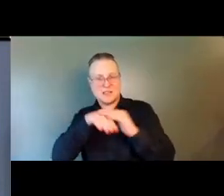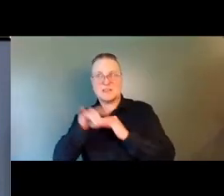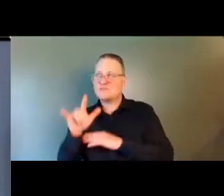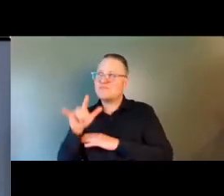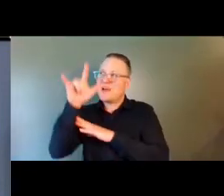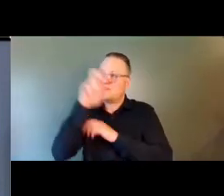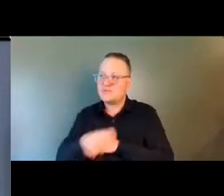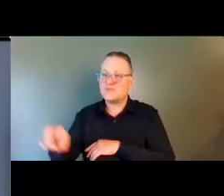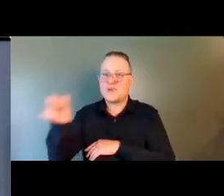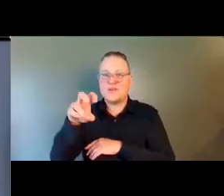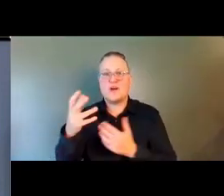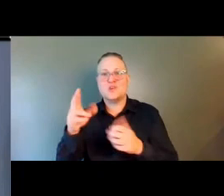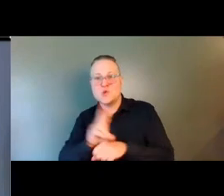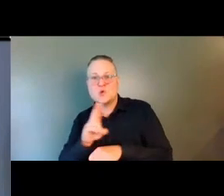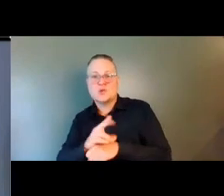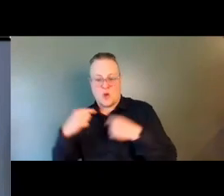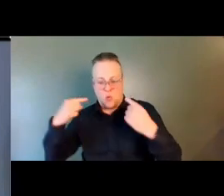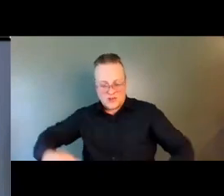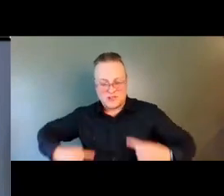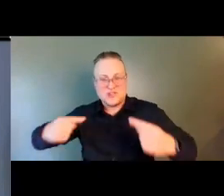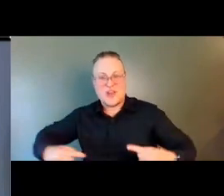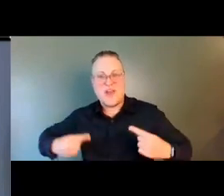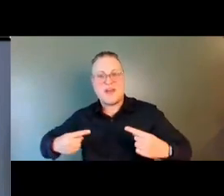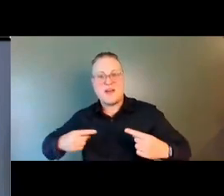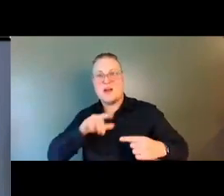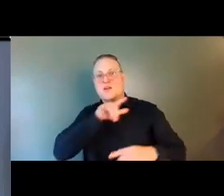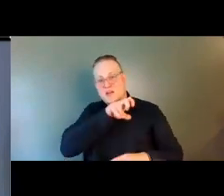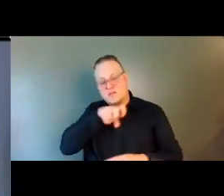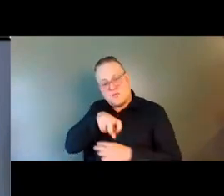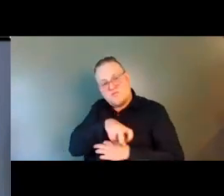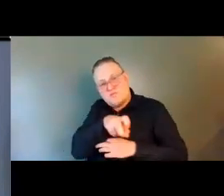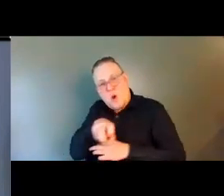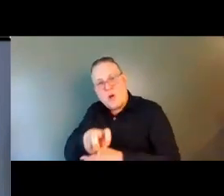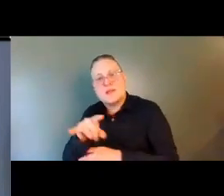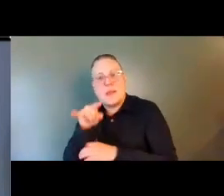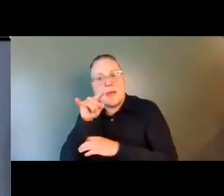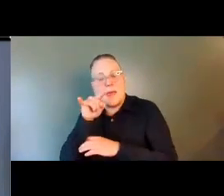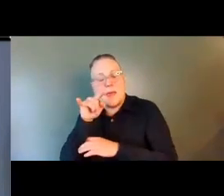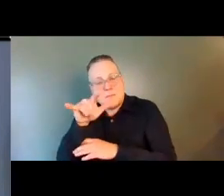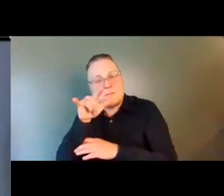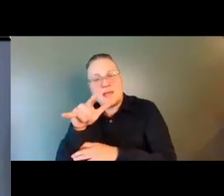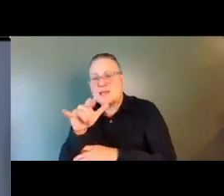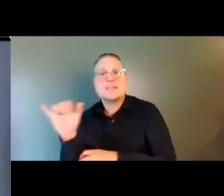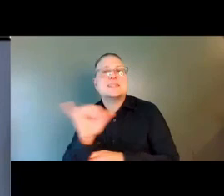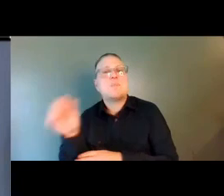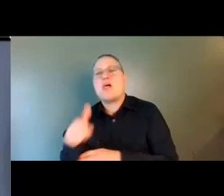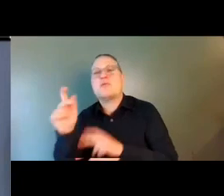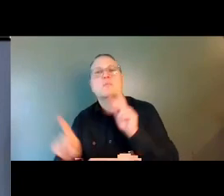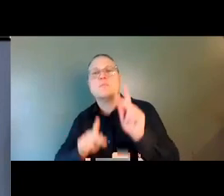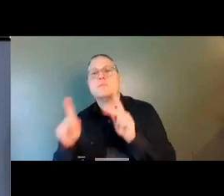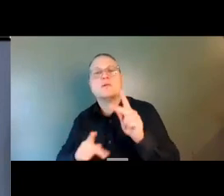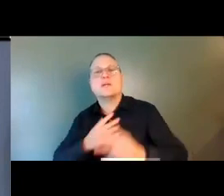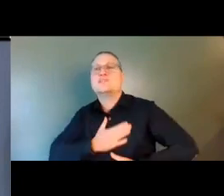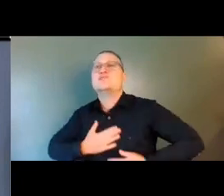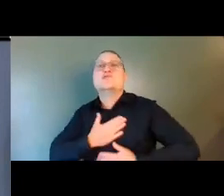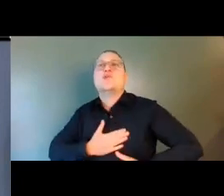chairs and be able to get on an airplane like other people and enjoy that, and not have it